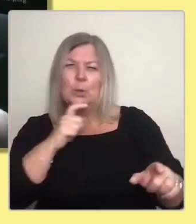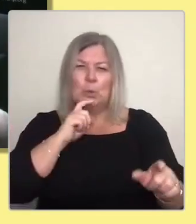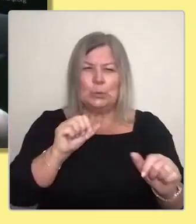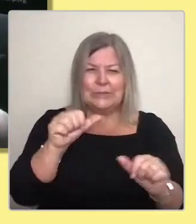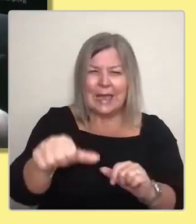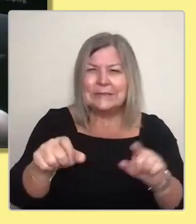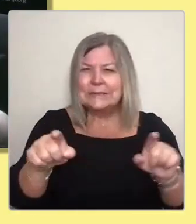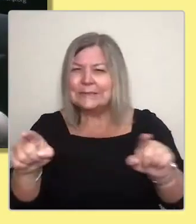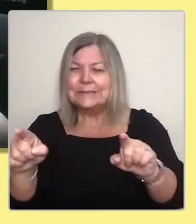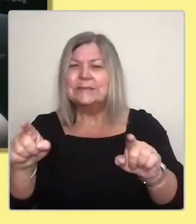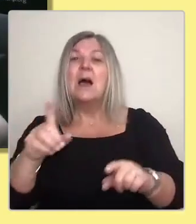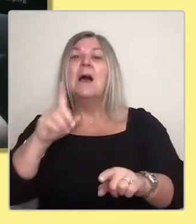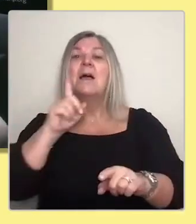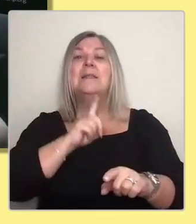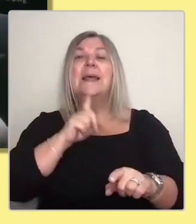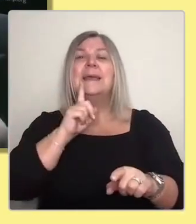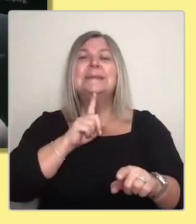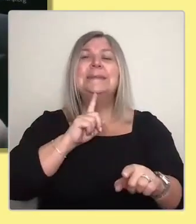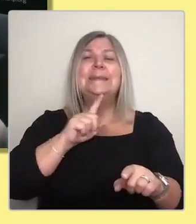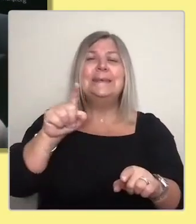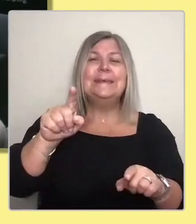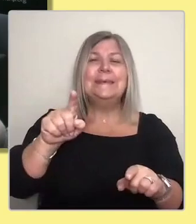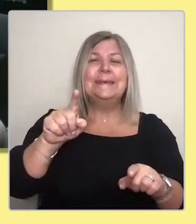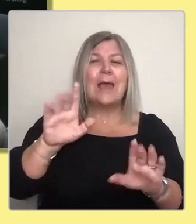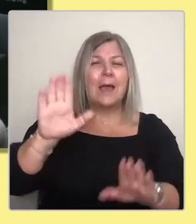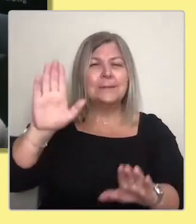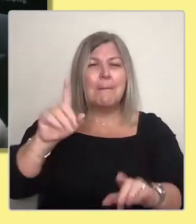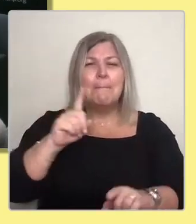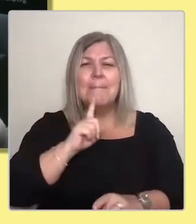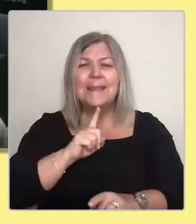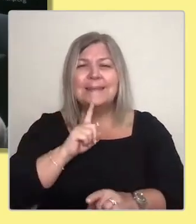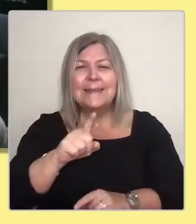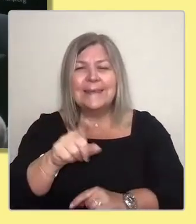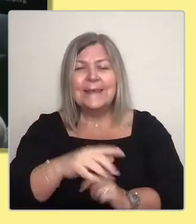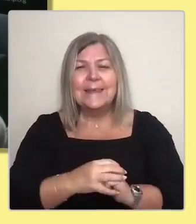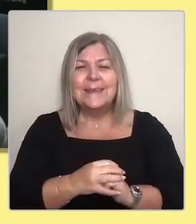I'll take the lady there who's got her hand up. Yep.